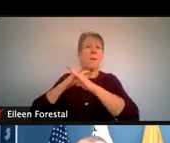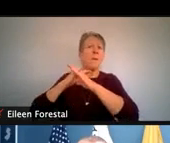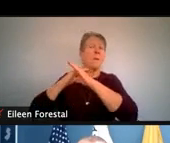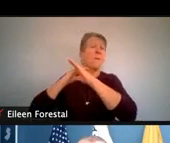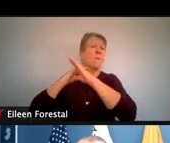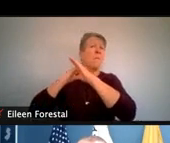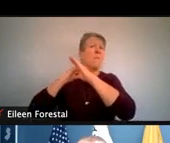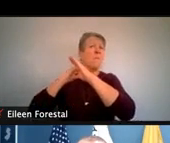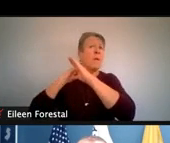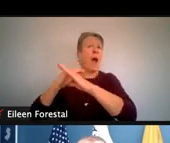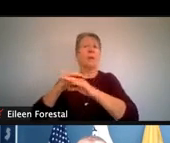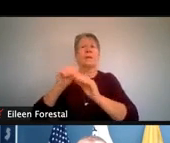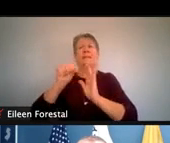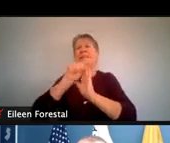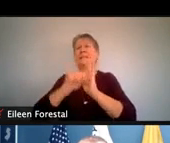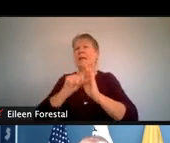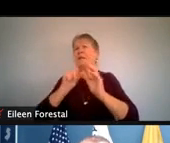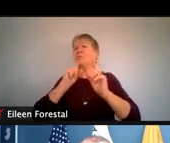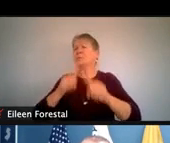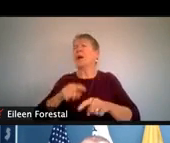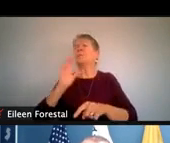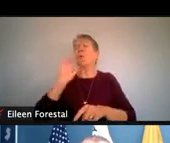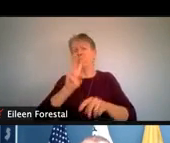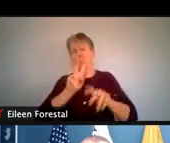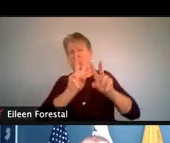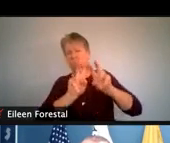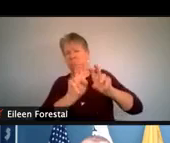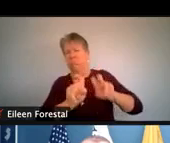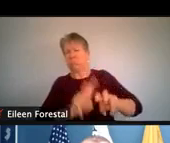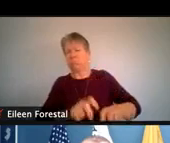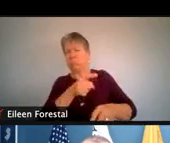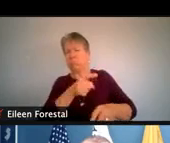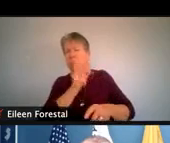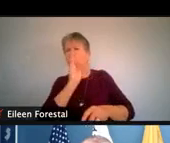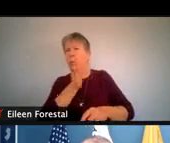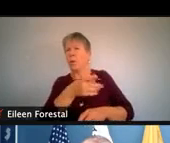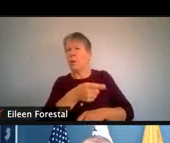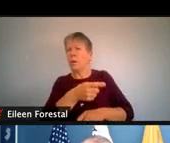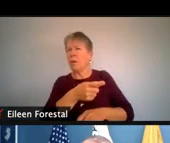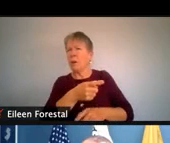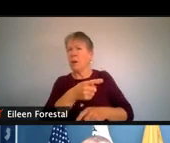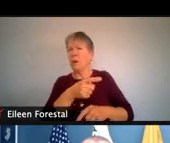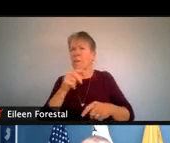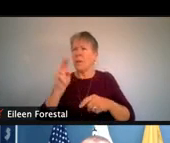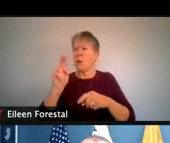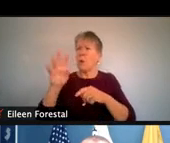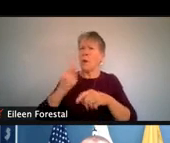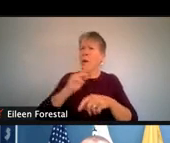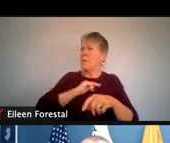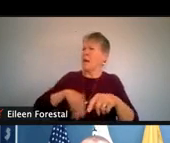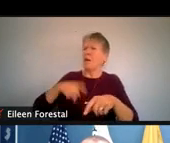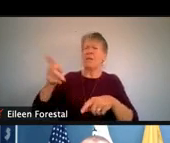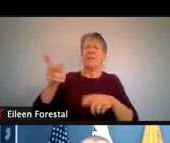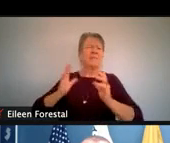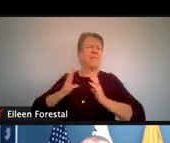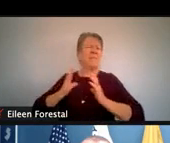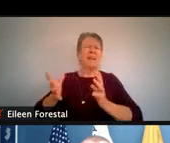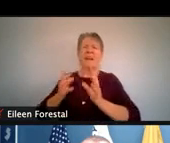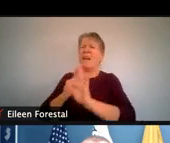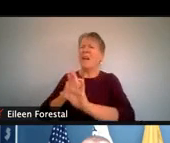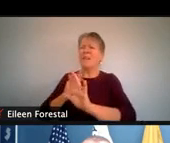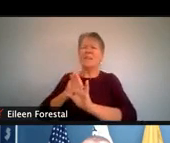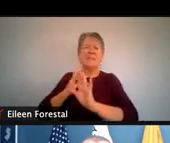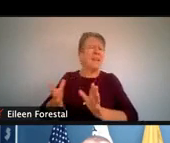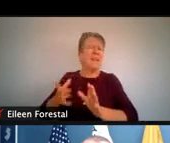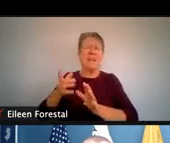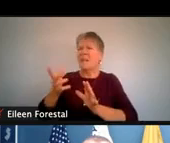don't feel that the steps that Mayor Baraka has taken pose an obstacle in any way. Thank you for that. Michelle, thank you, Brent. Michelle, let's try